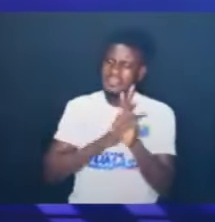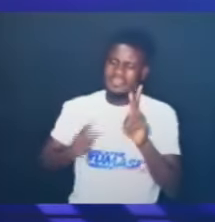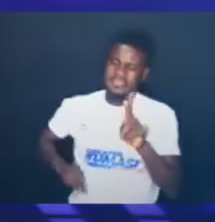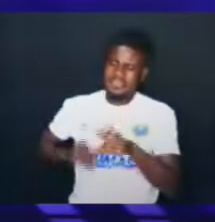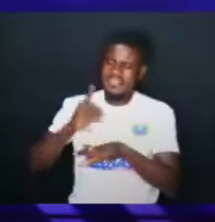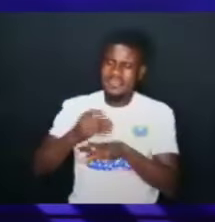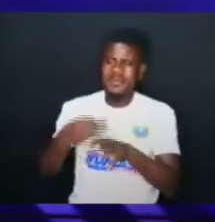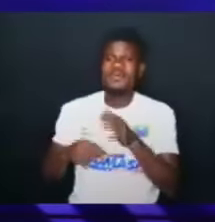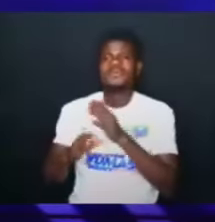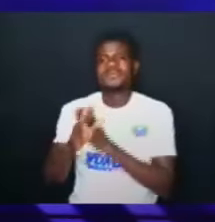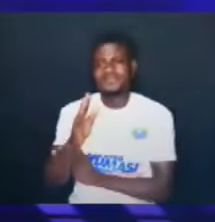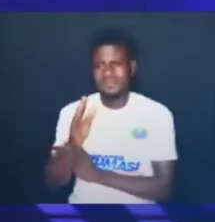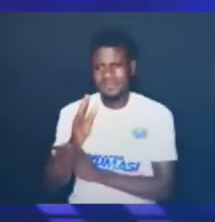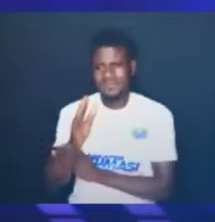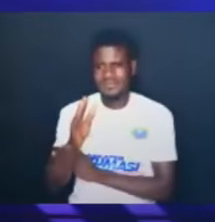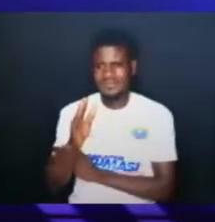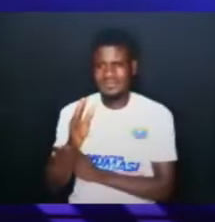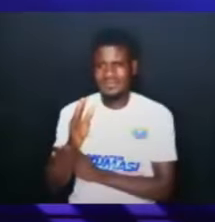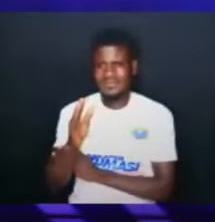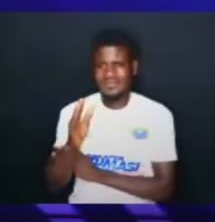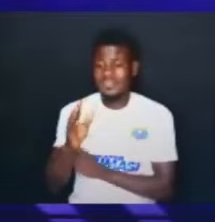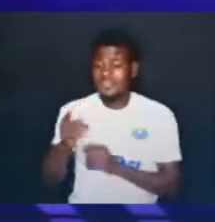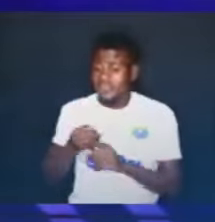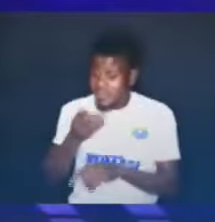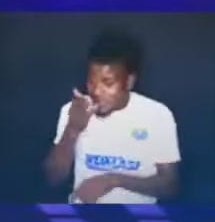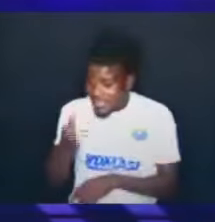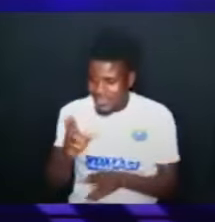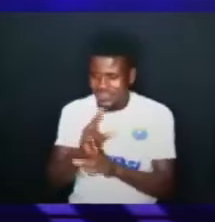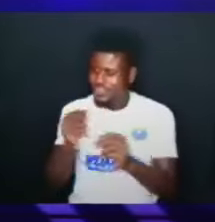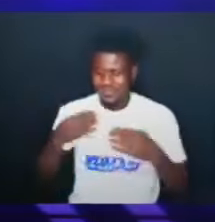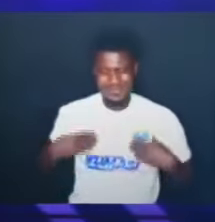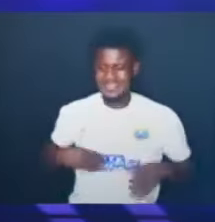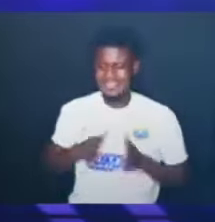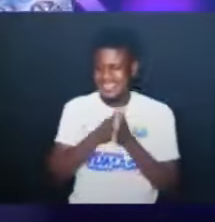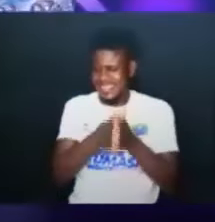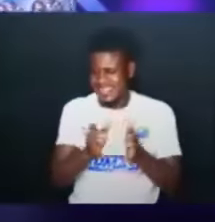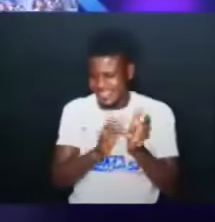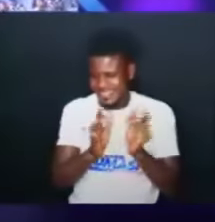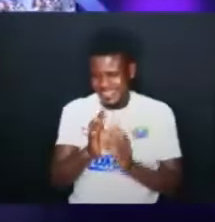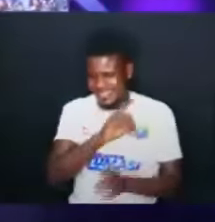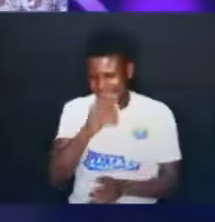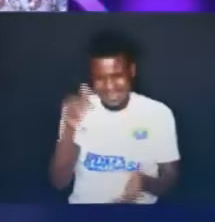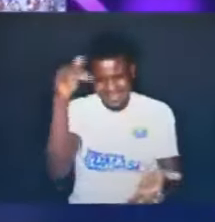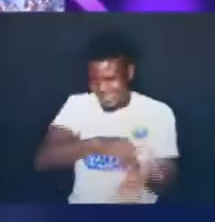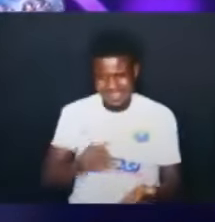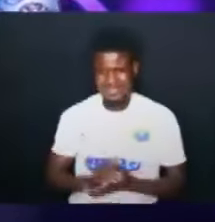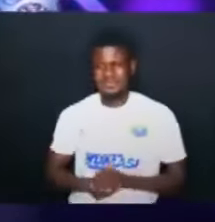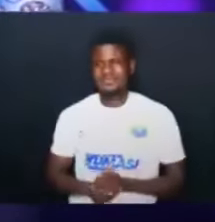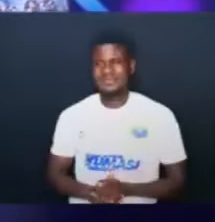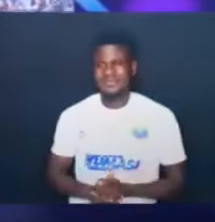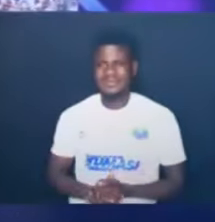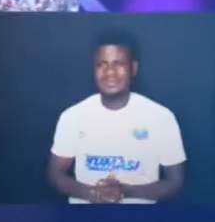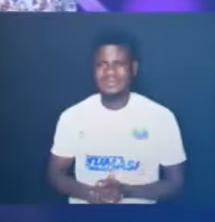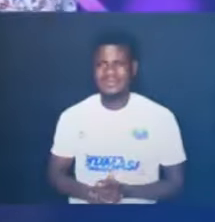And from then on, no one dared ask him any more questions. Na Yesu hunu se wabu anu nyansem no, o se